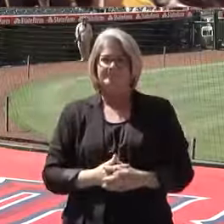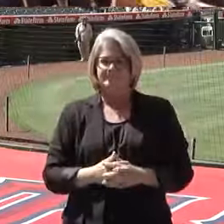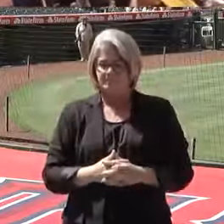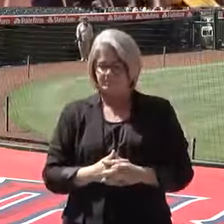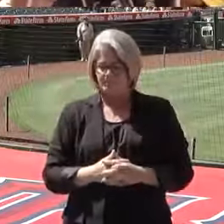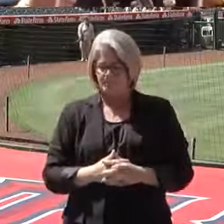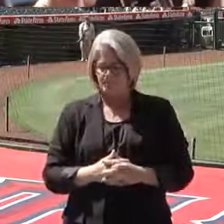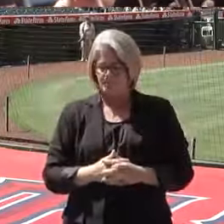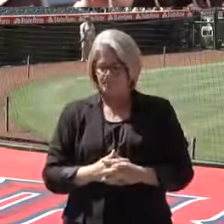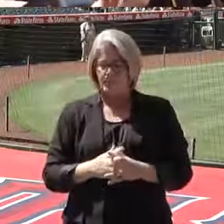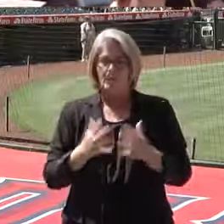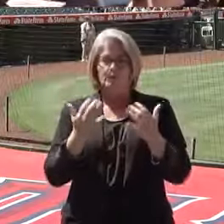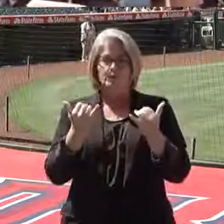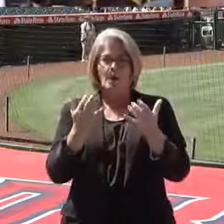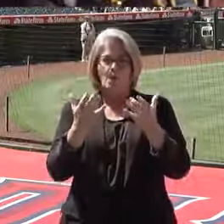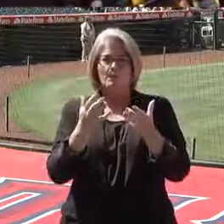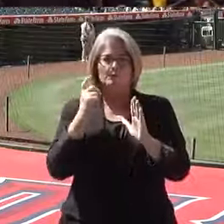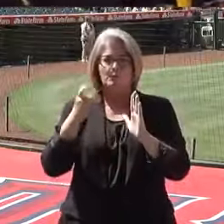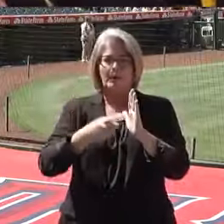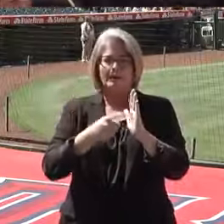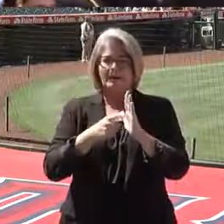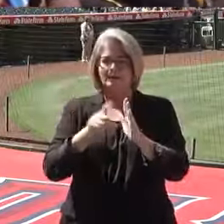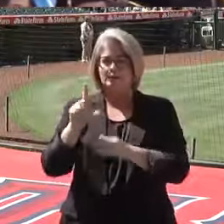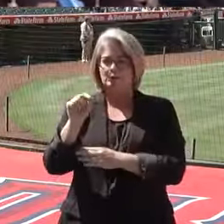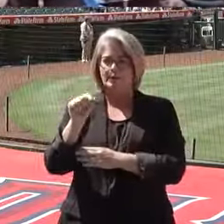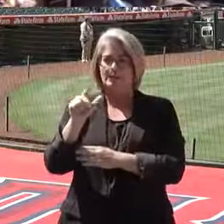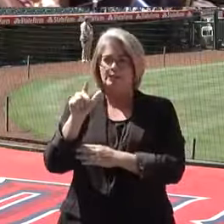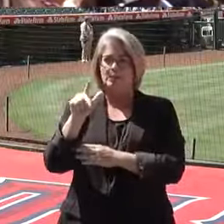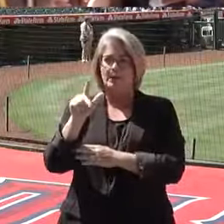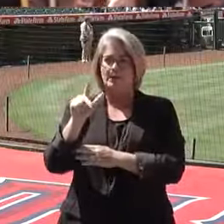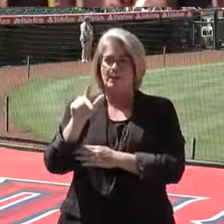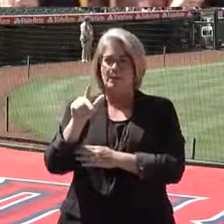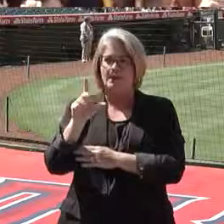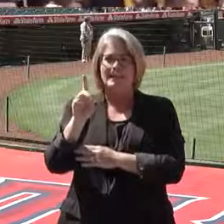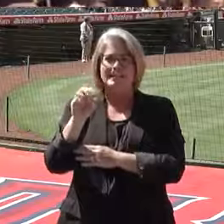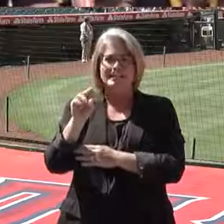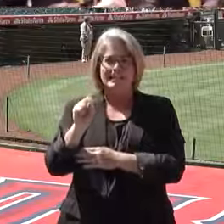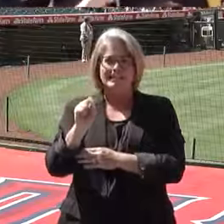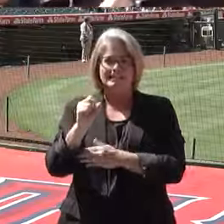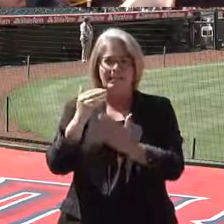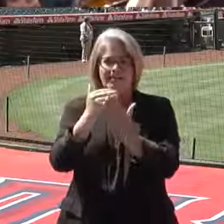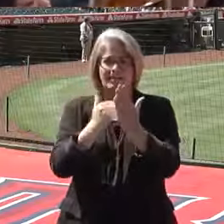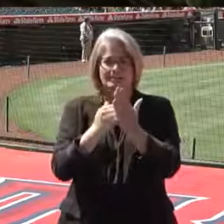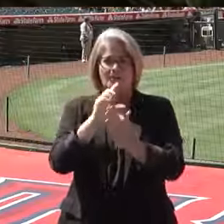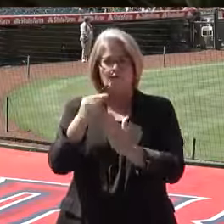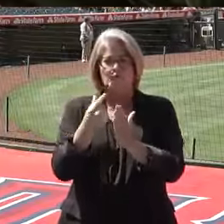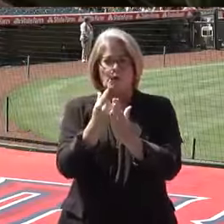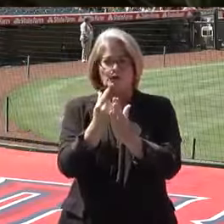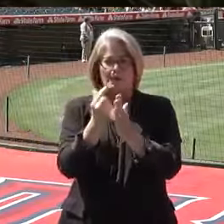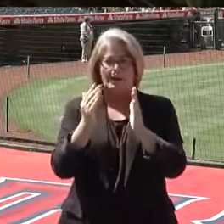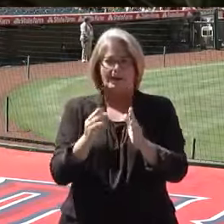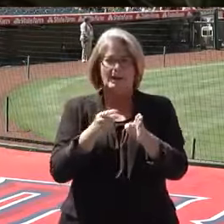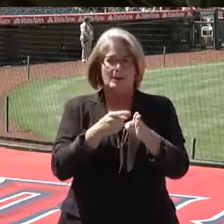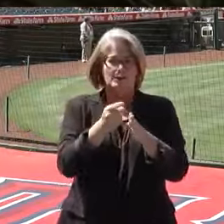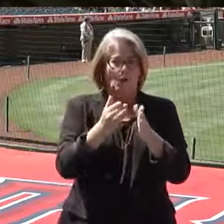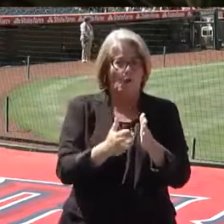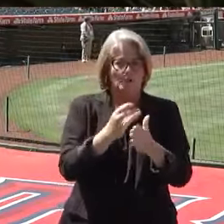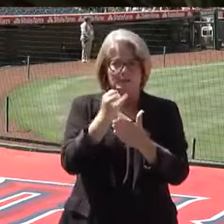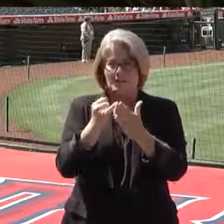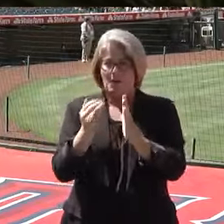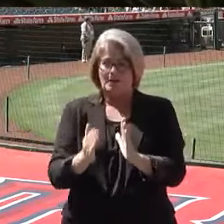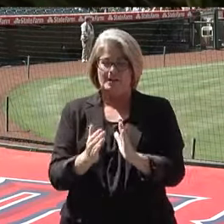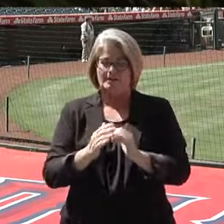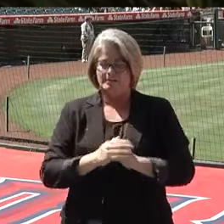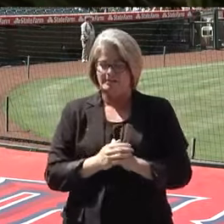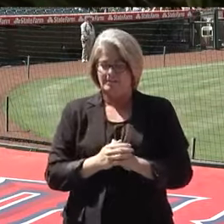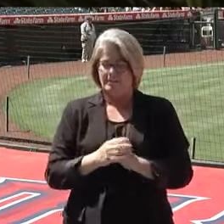We would now like to recognize the 2023 Dean's List of graduating masters, university scholars, and artists. The Dean's